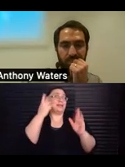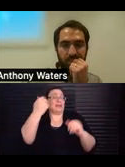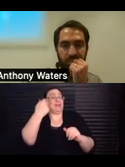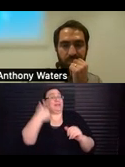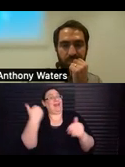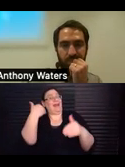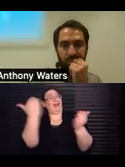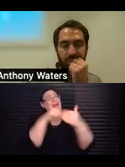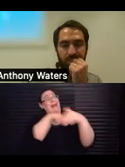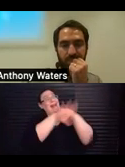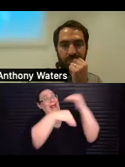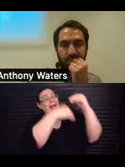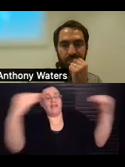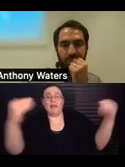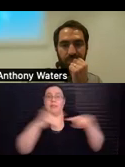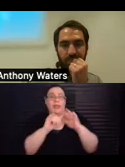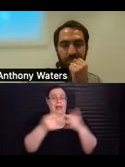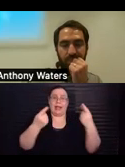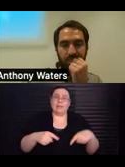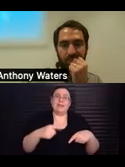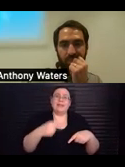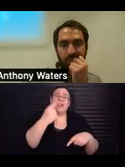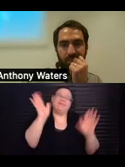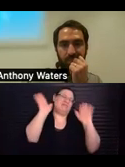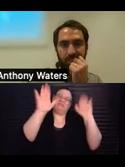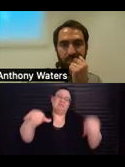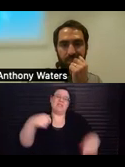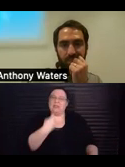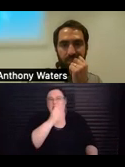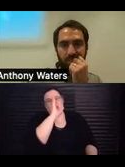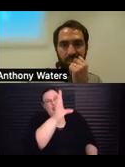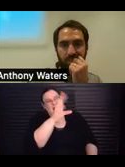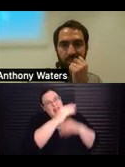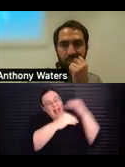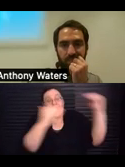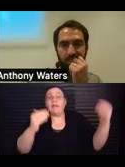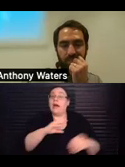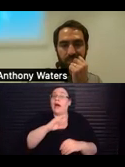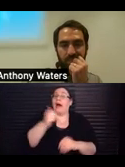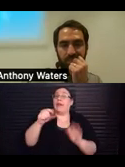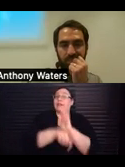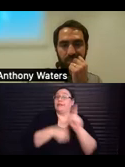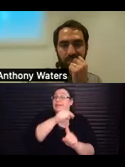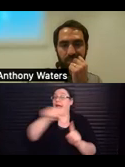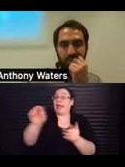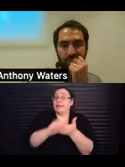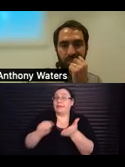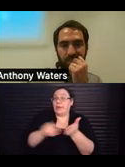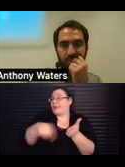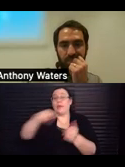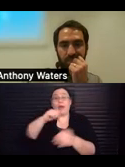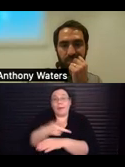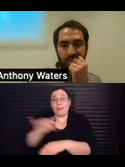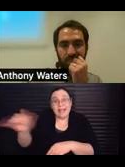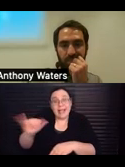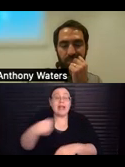how I am unraveled. Tell her, never mind, I'll tell her myself. Tell my other suicide notes they asses weren't poems either. Tell my roommate